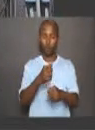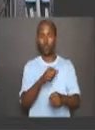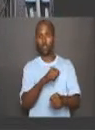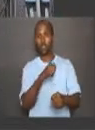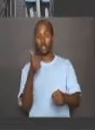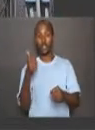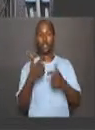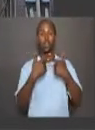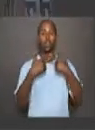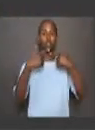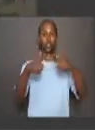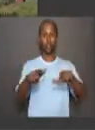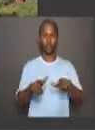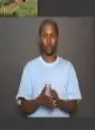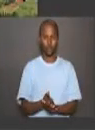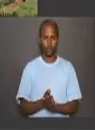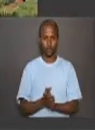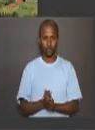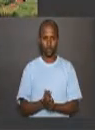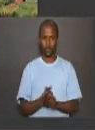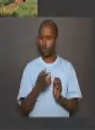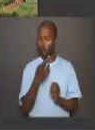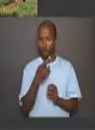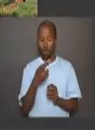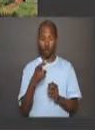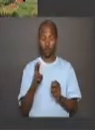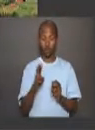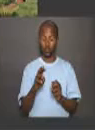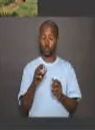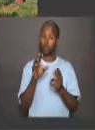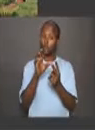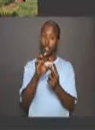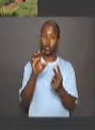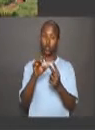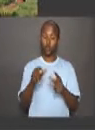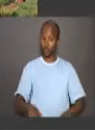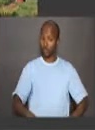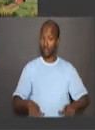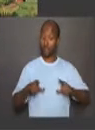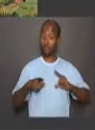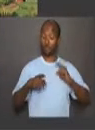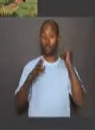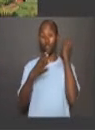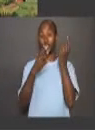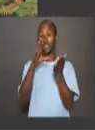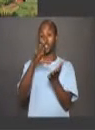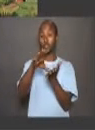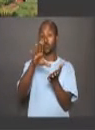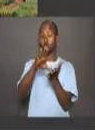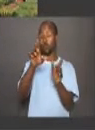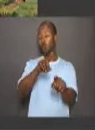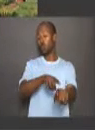other opportunities. Or you might choose to live in a rural